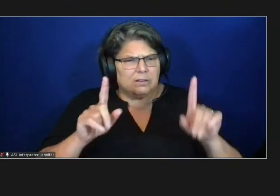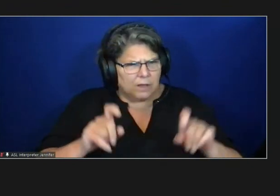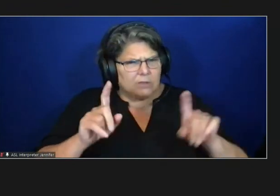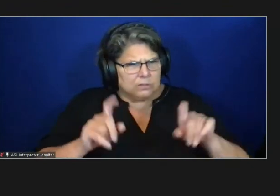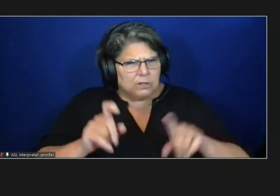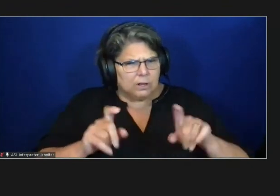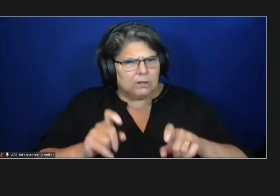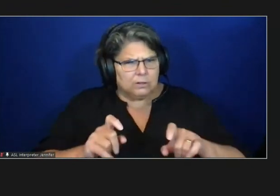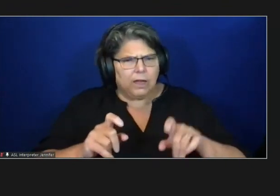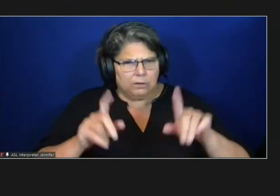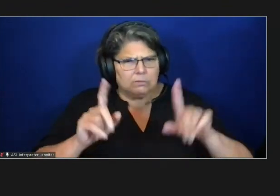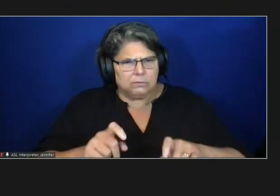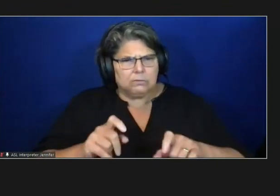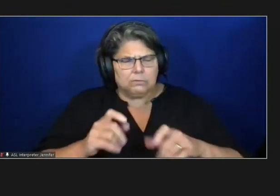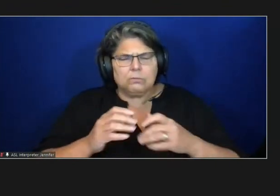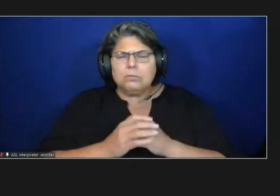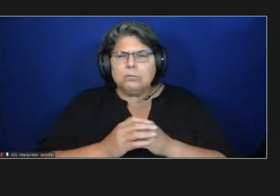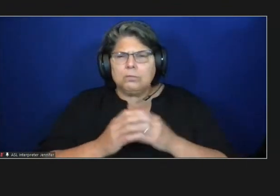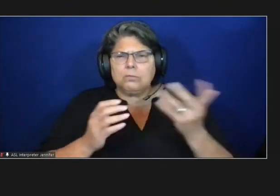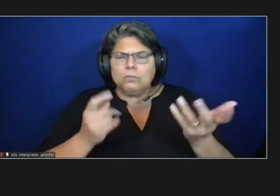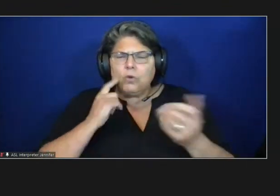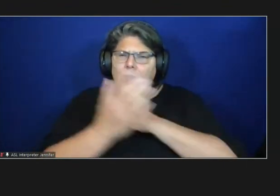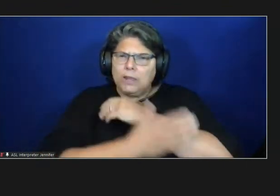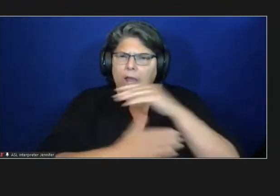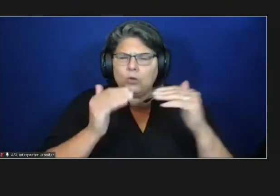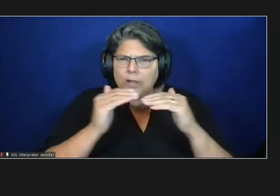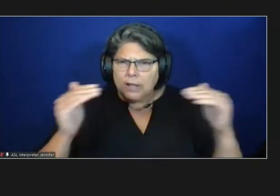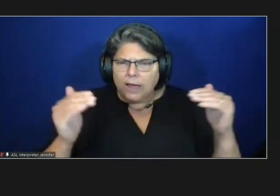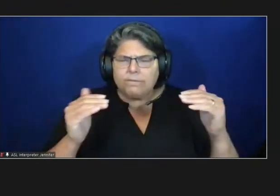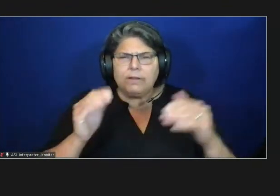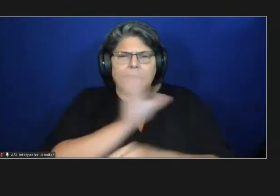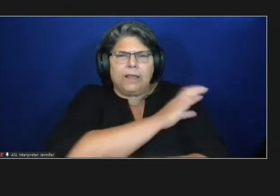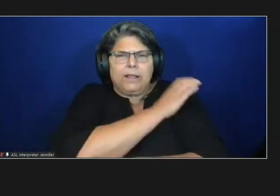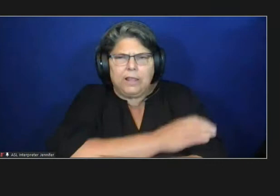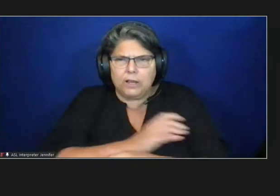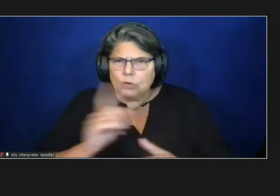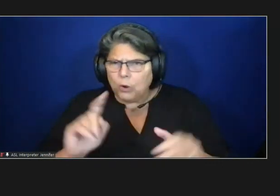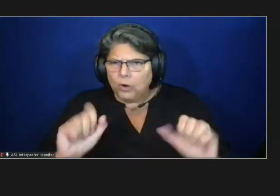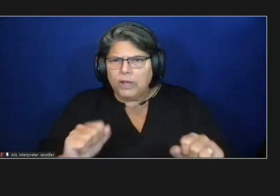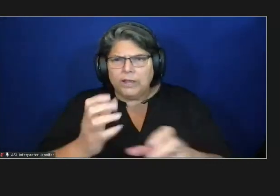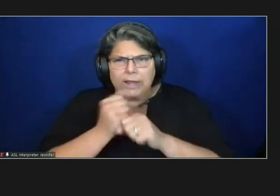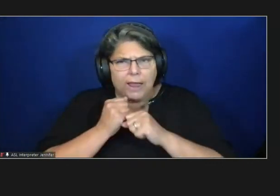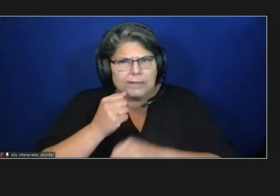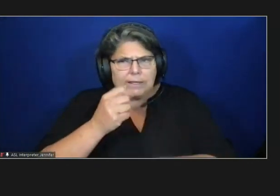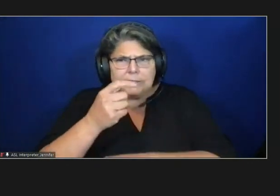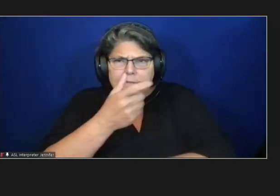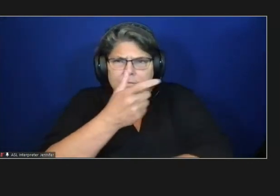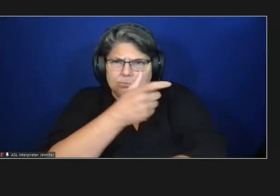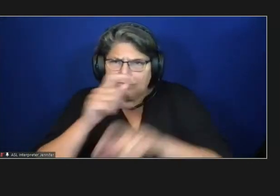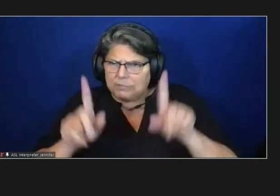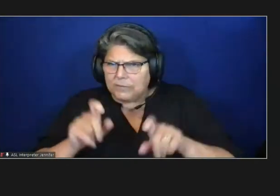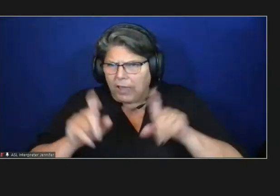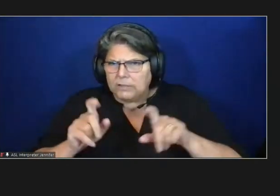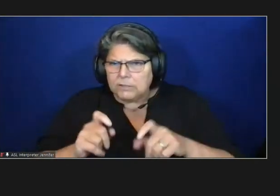the county level and the clinics and the different testing facilities. But, as you've been giving updates in